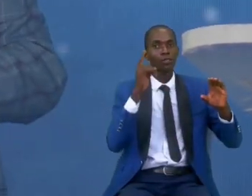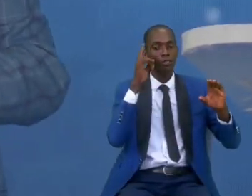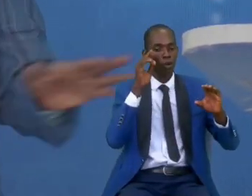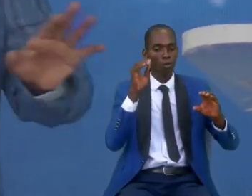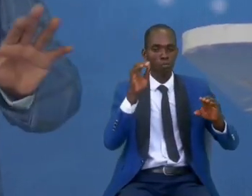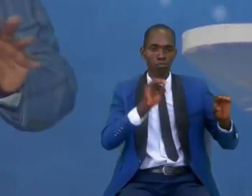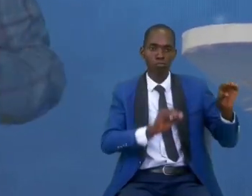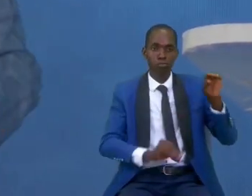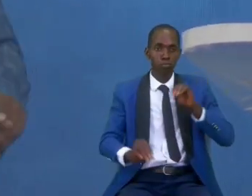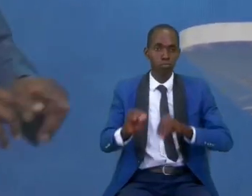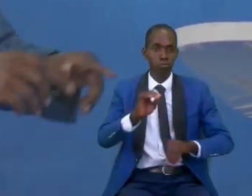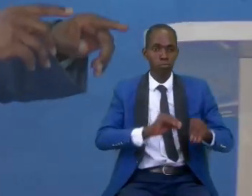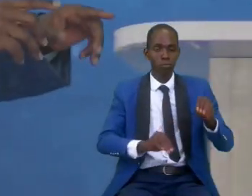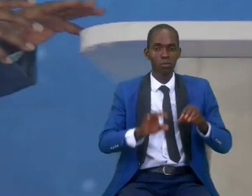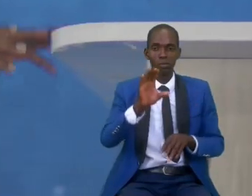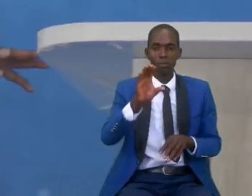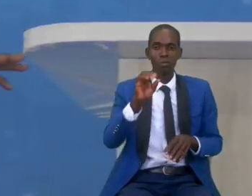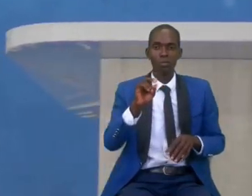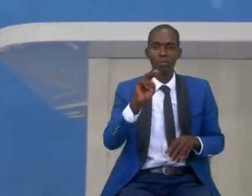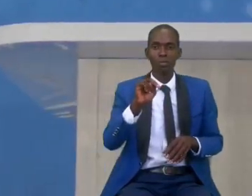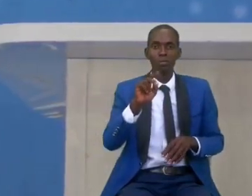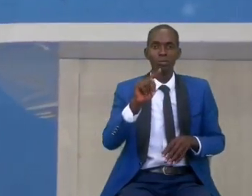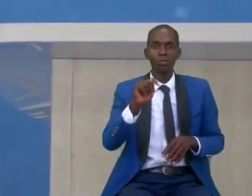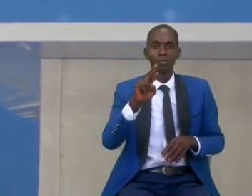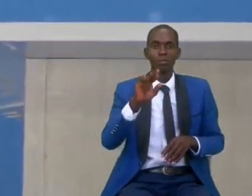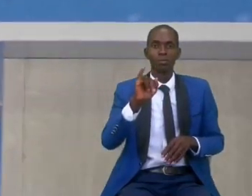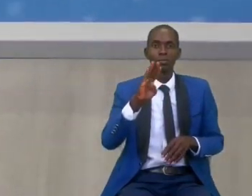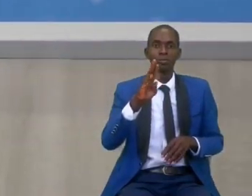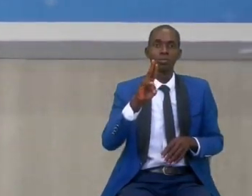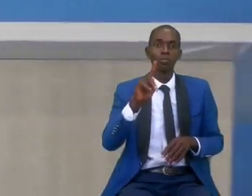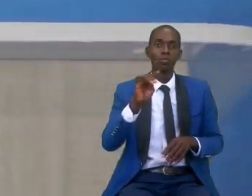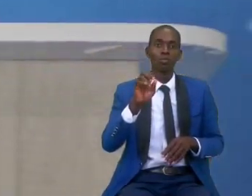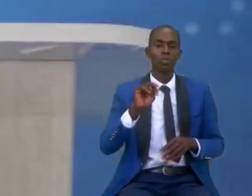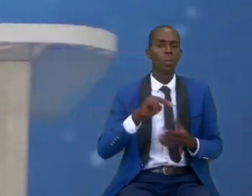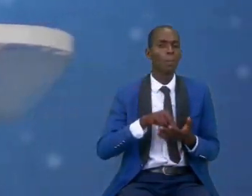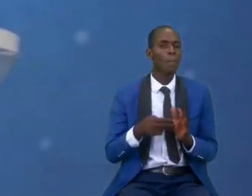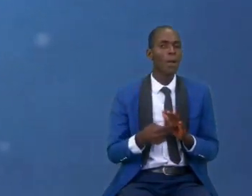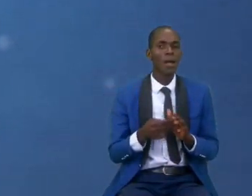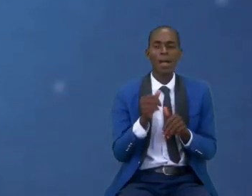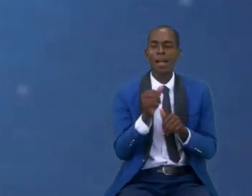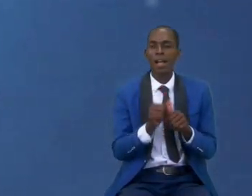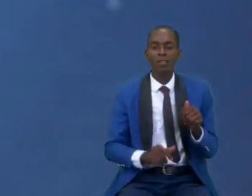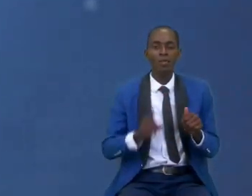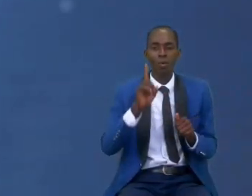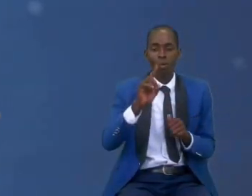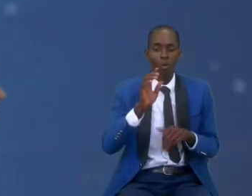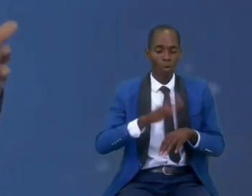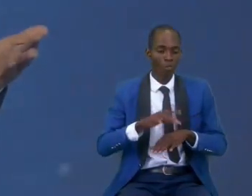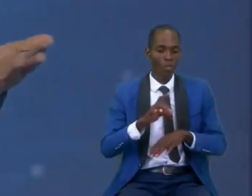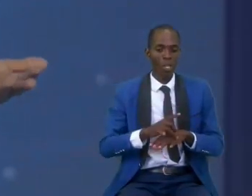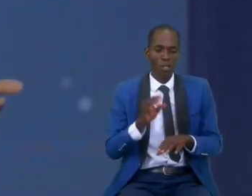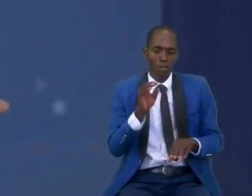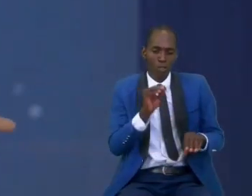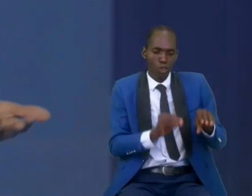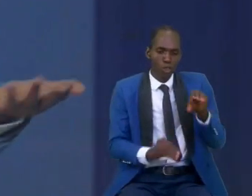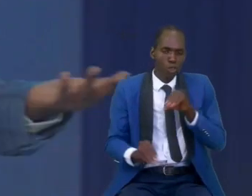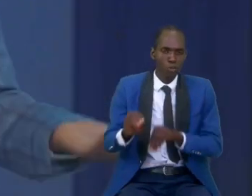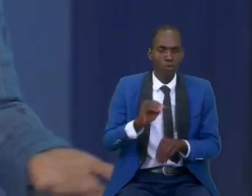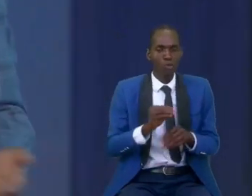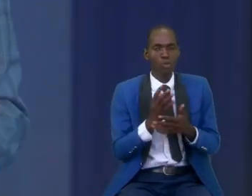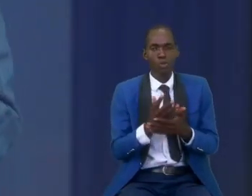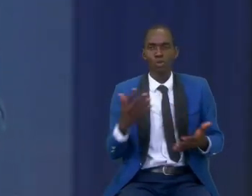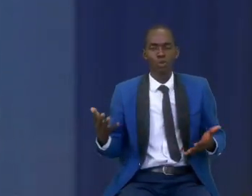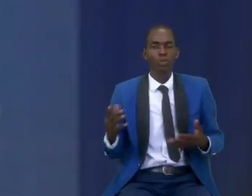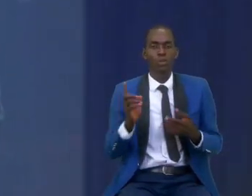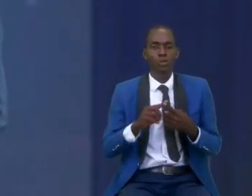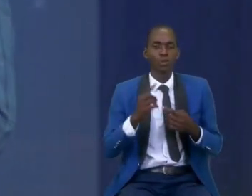on earth contribute something to the progress of the earth. Look at the ants, they're